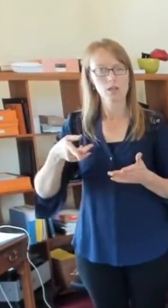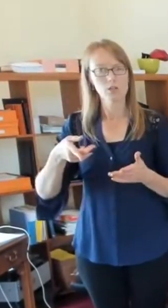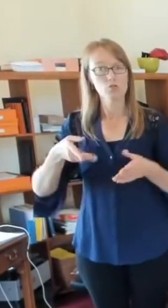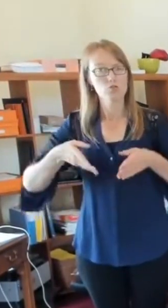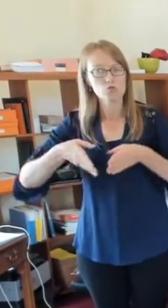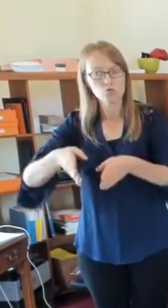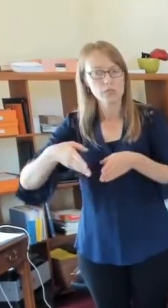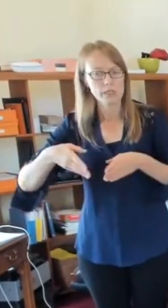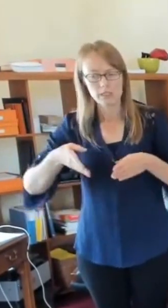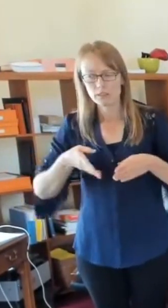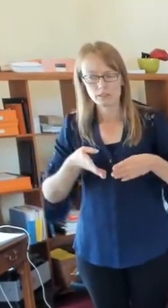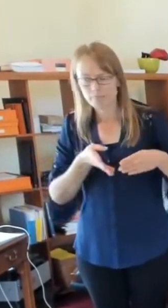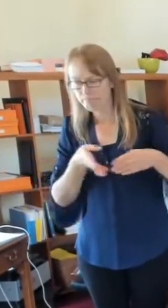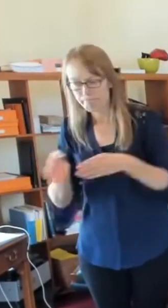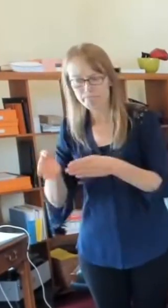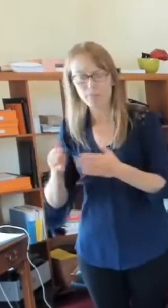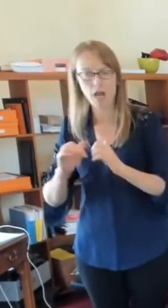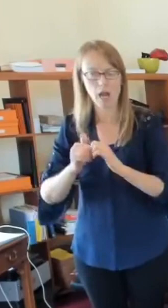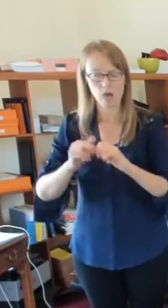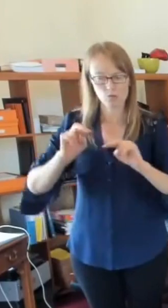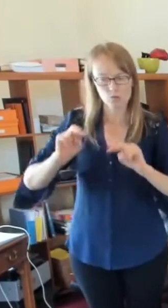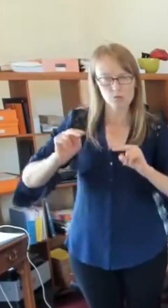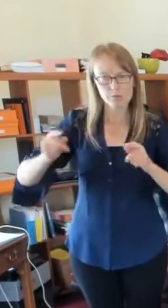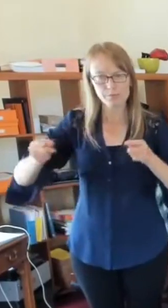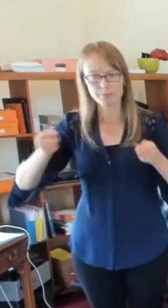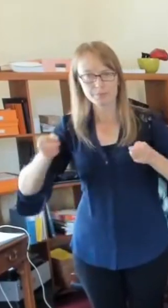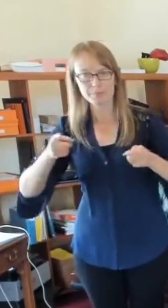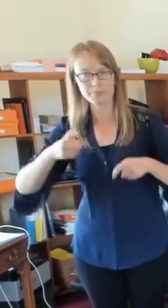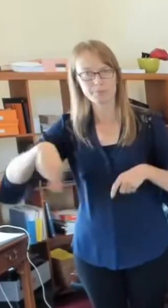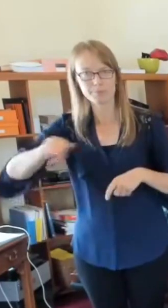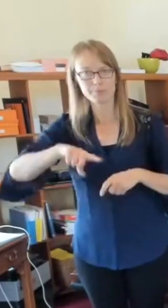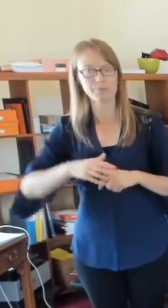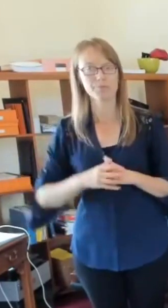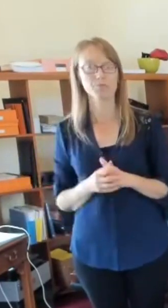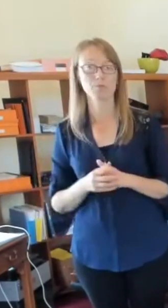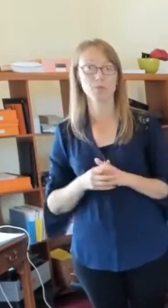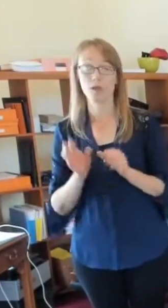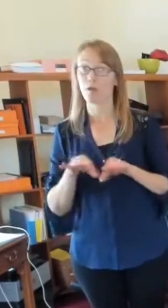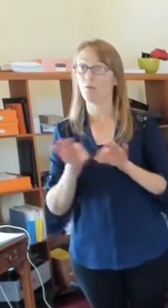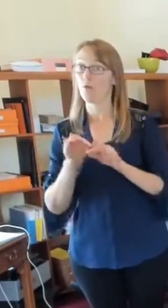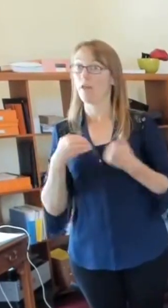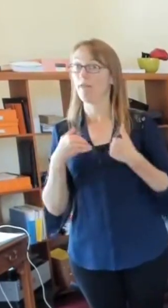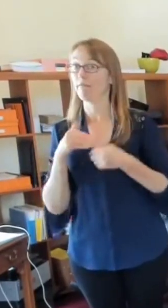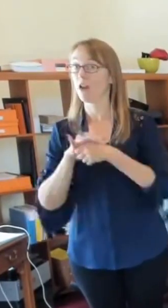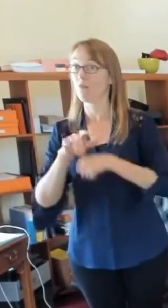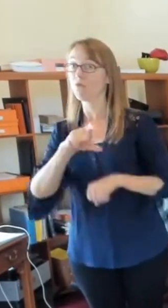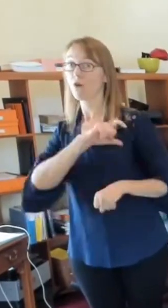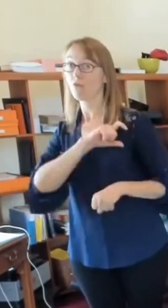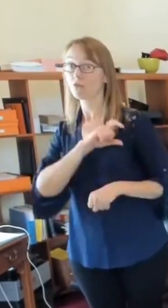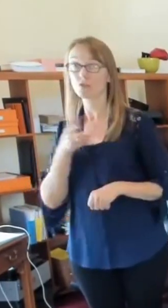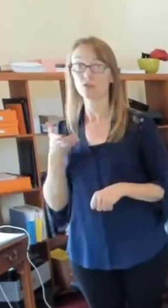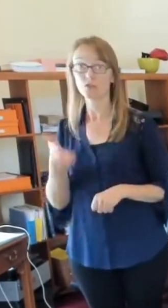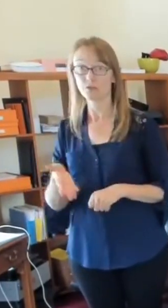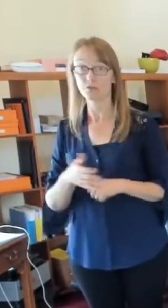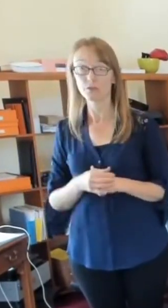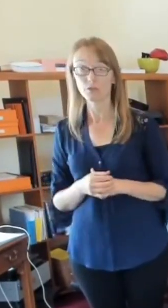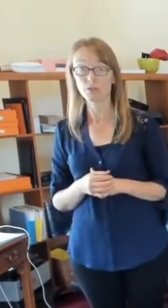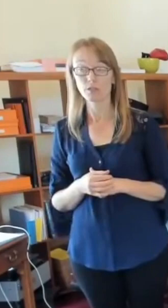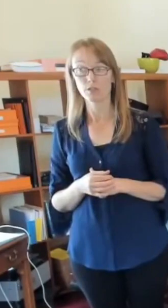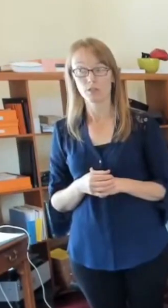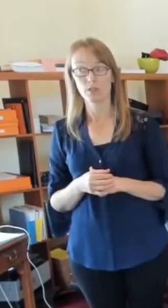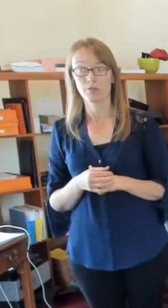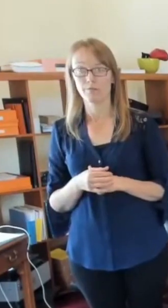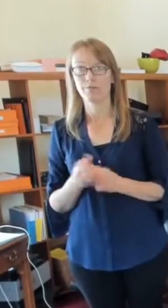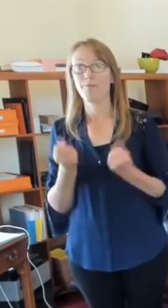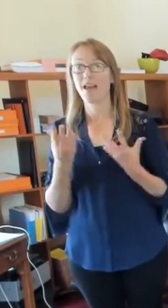Enforcement is dependent on having the officers, enough officers to be able to do this enforcement. There's a lot of overtime